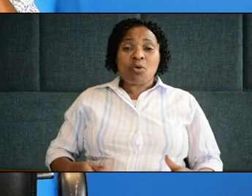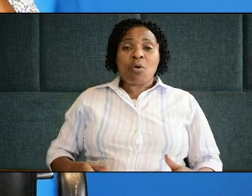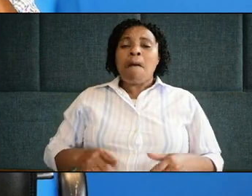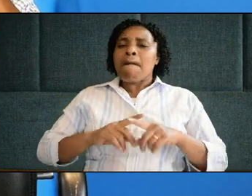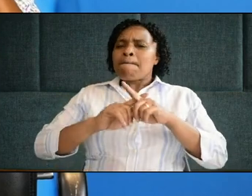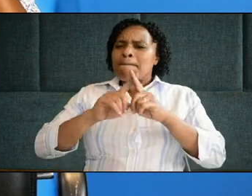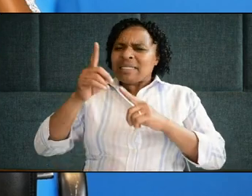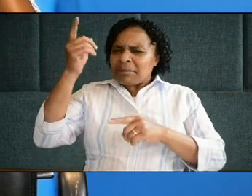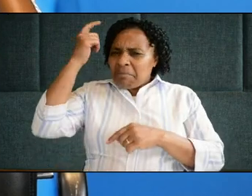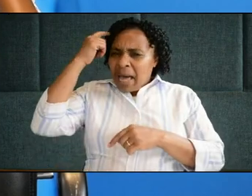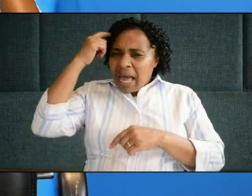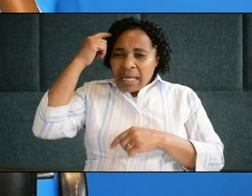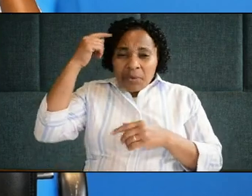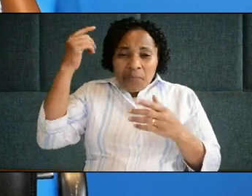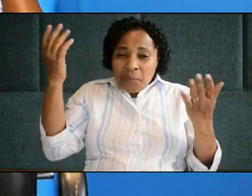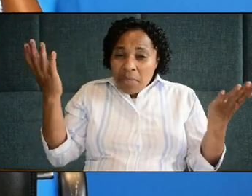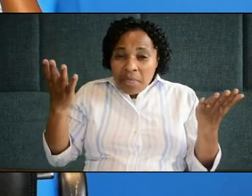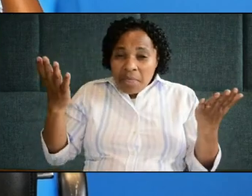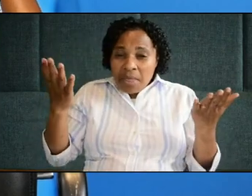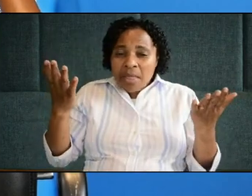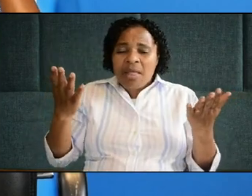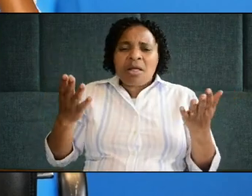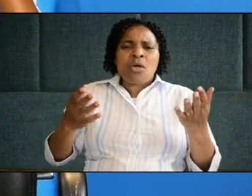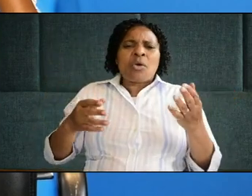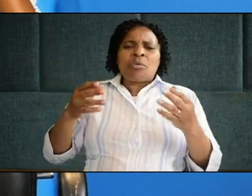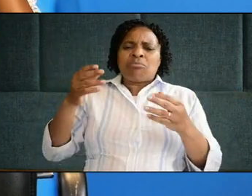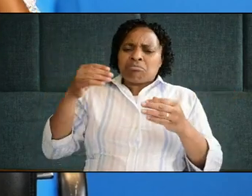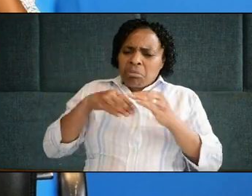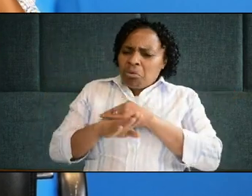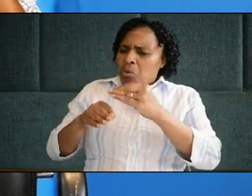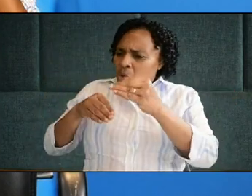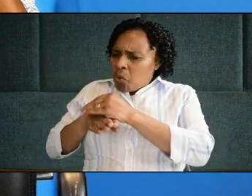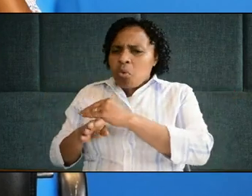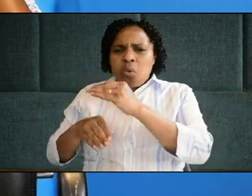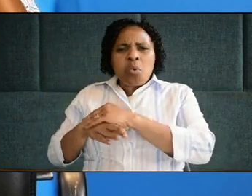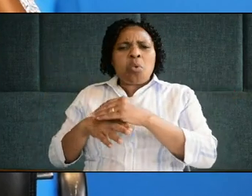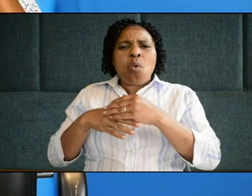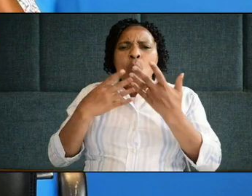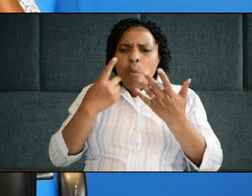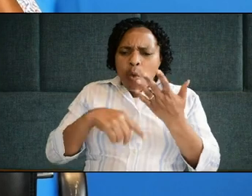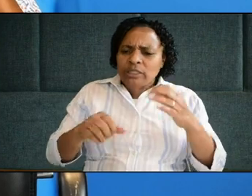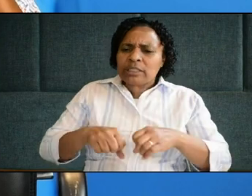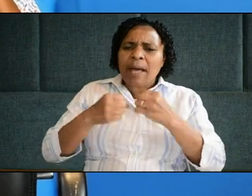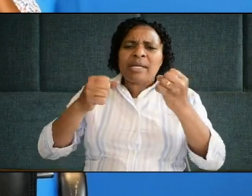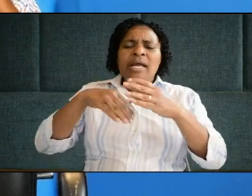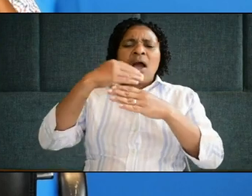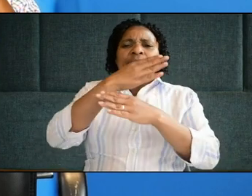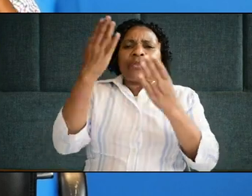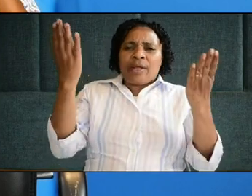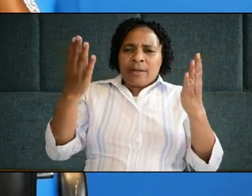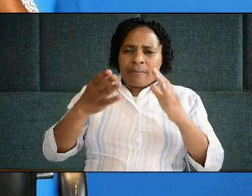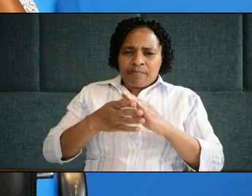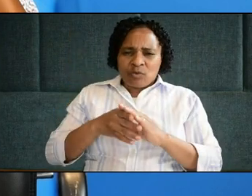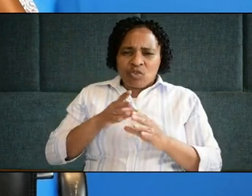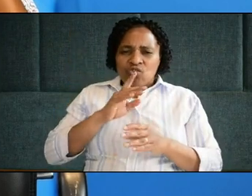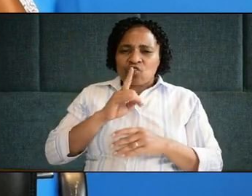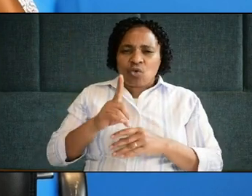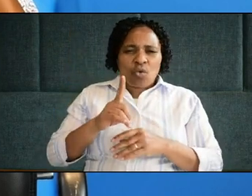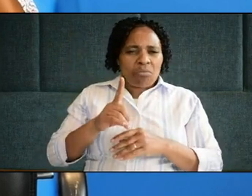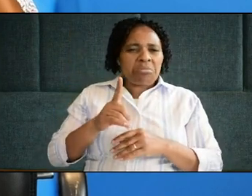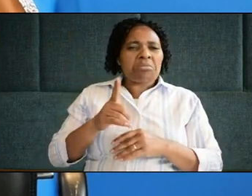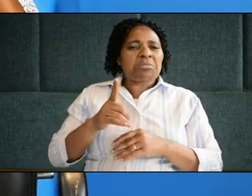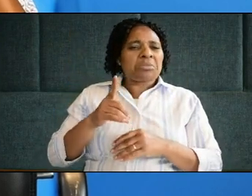mind, you're thinking, what are the scores? What is happening out there? So we